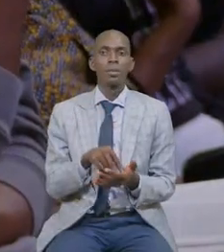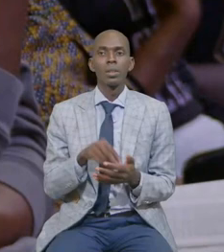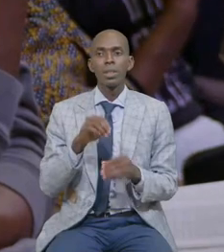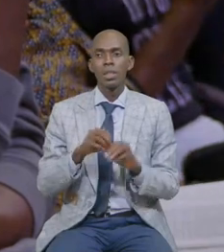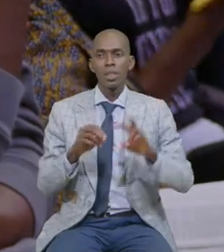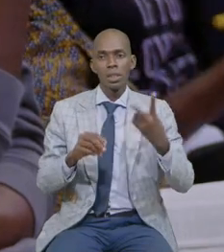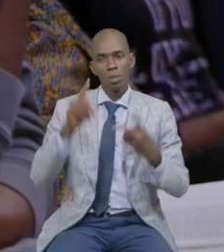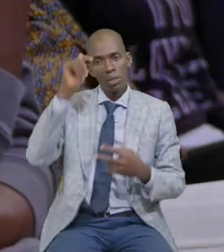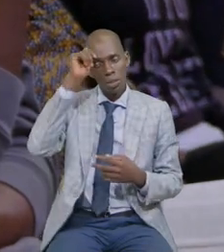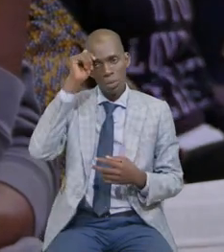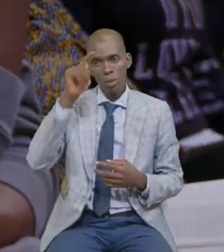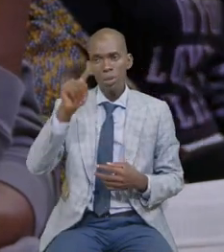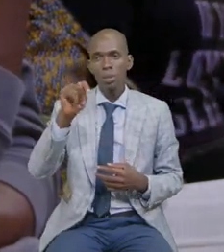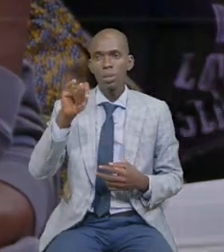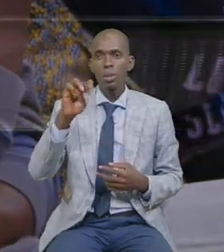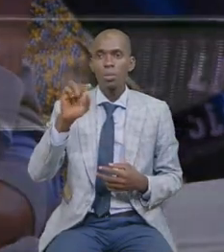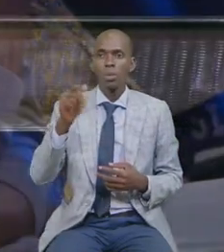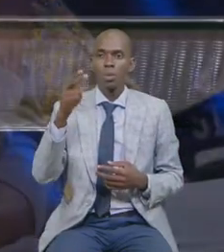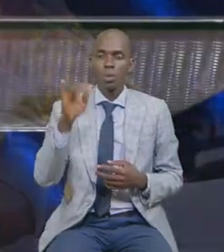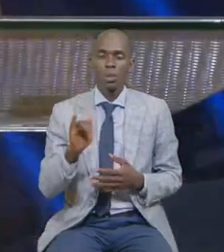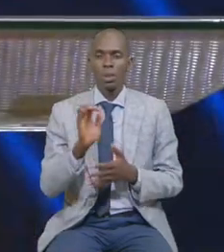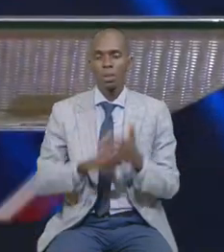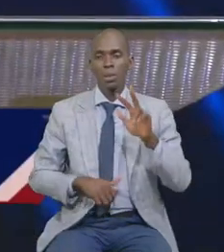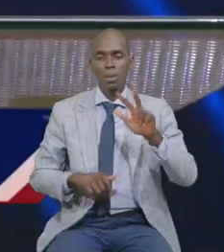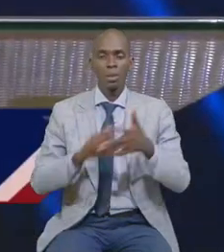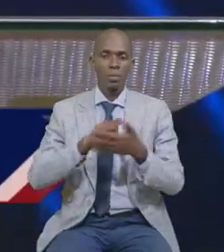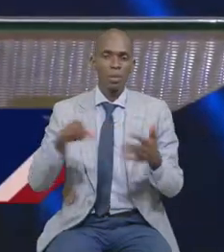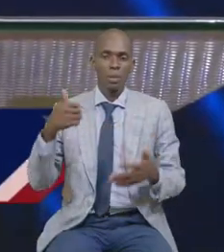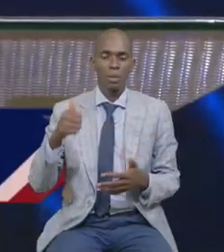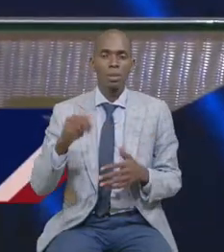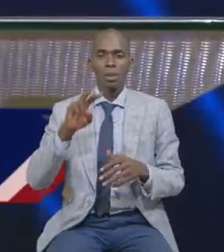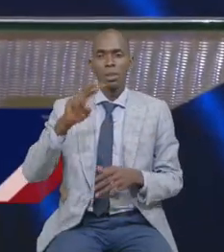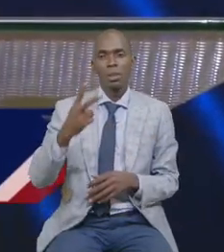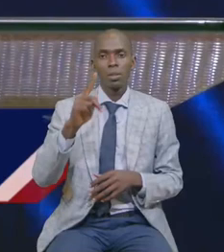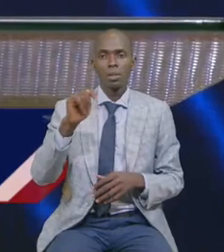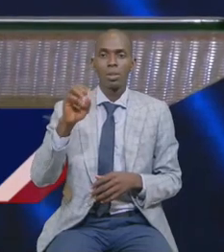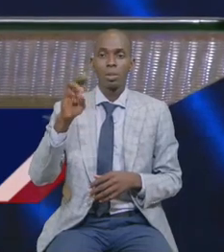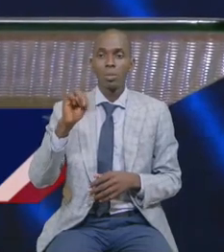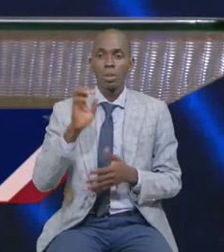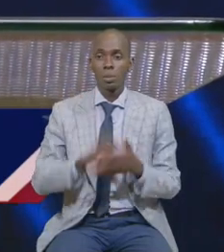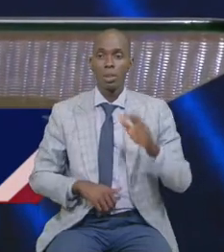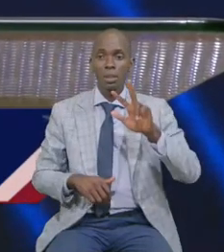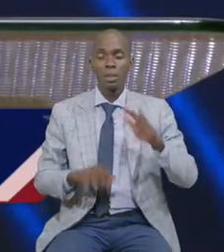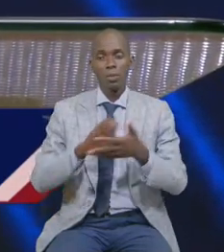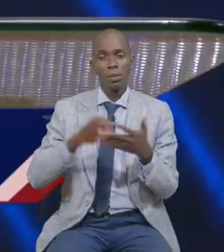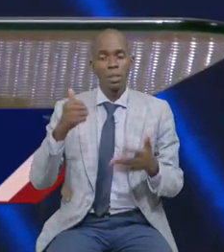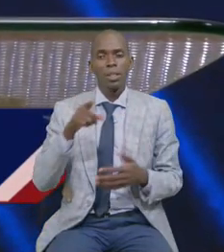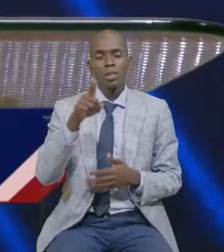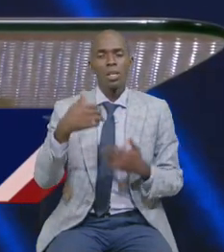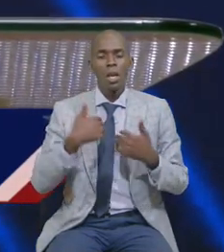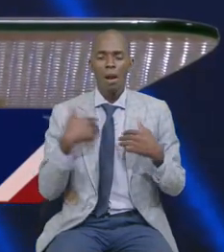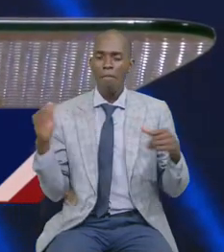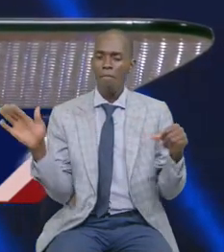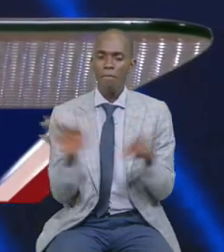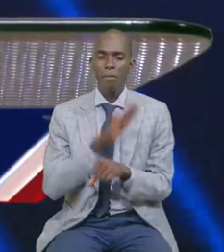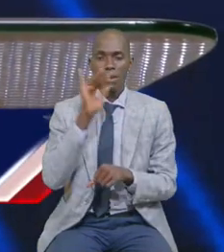second Timothy chapter three we're looking at verse 10. second Timothy chapter 3 verse 7 but that was fully known my